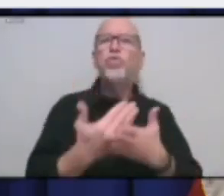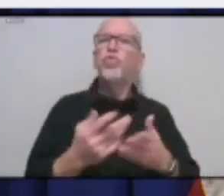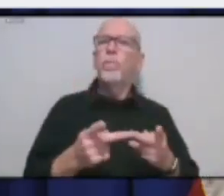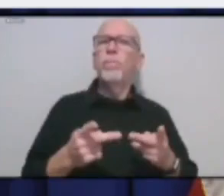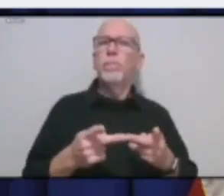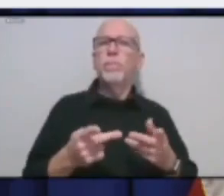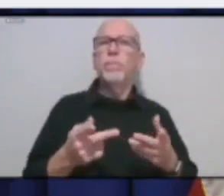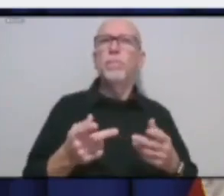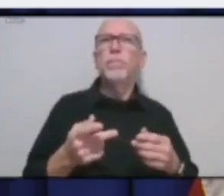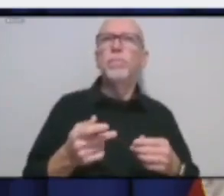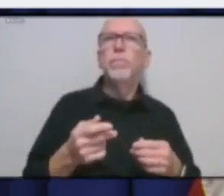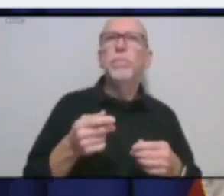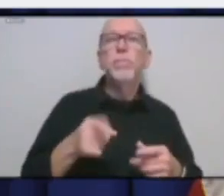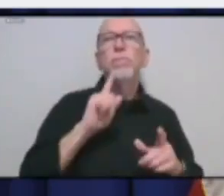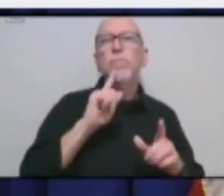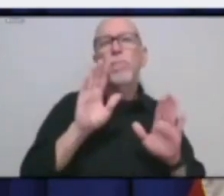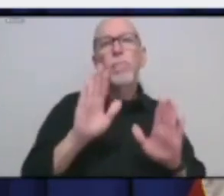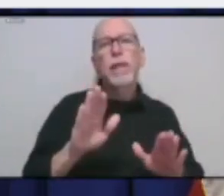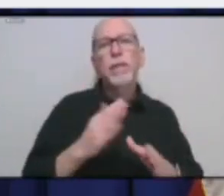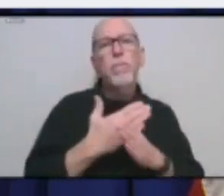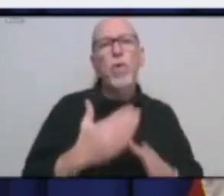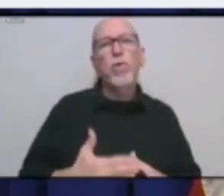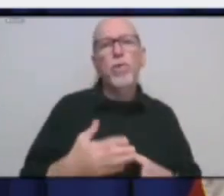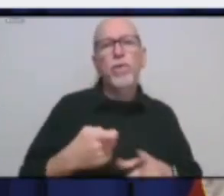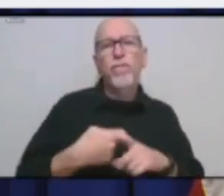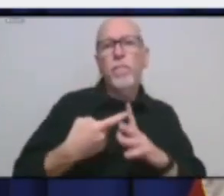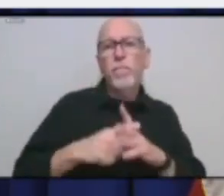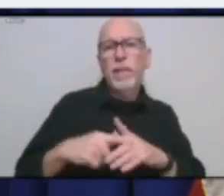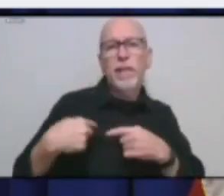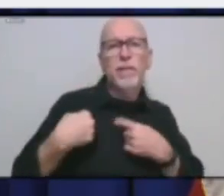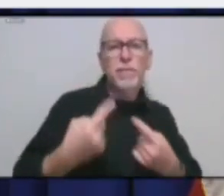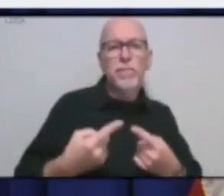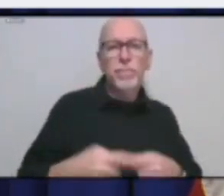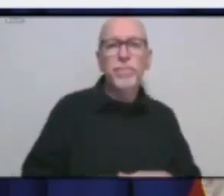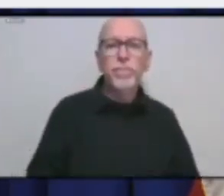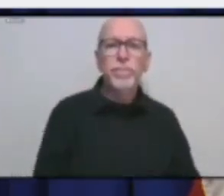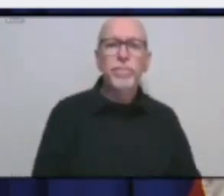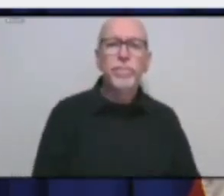been amazing partners from the very beginning of this pandemic with us.